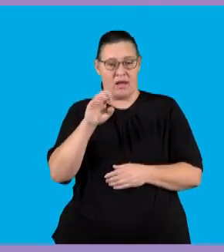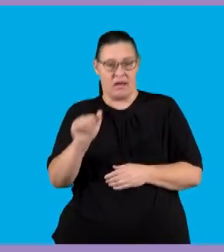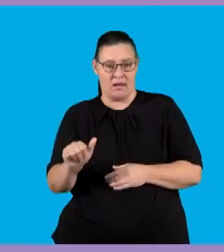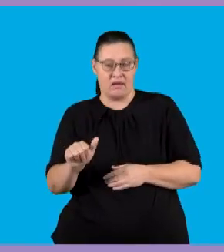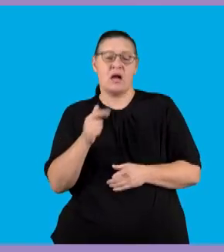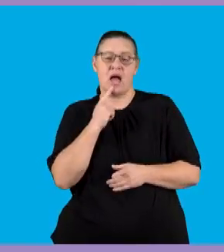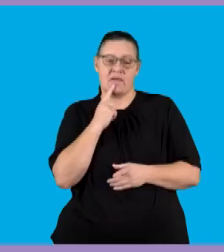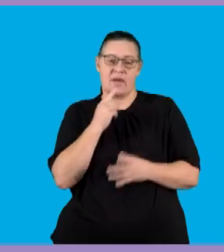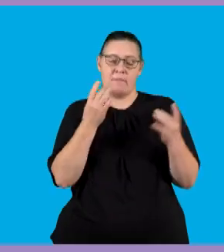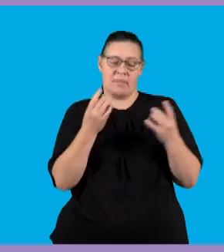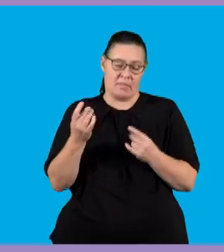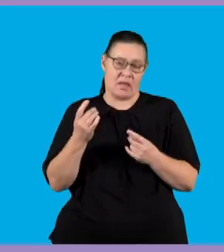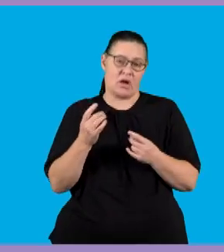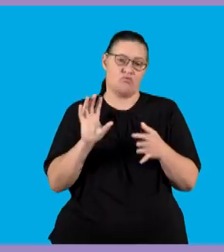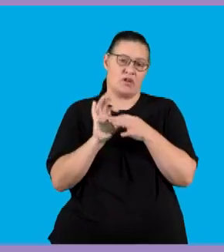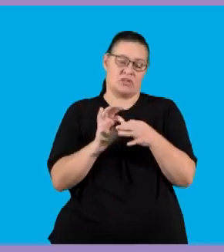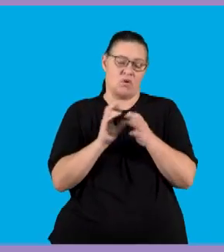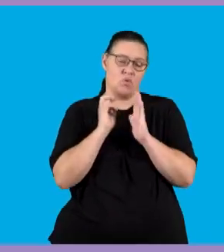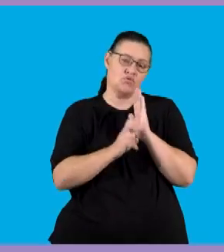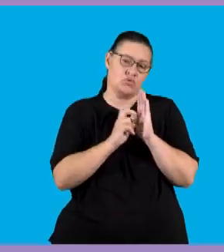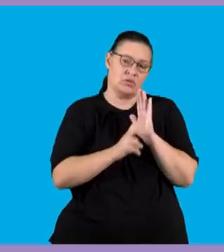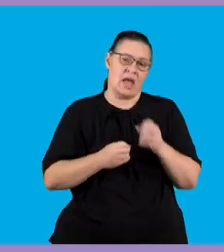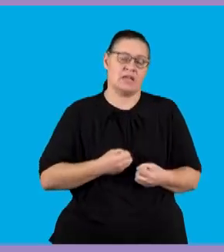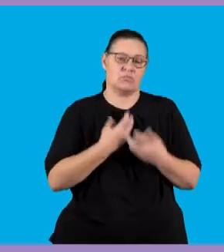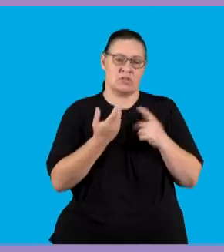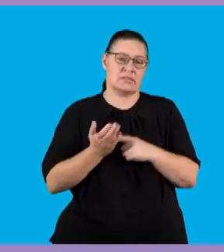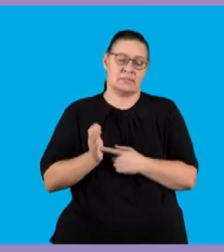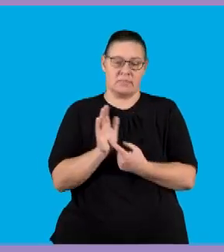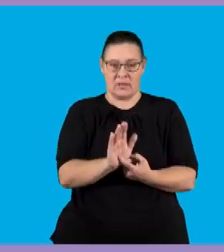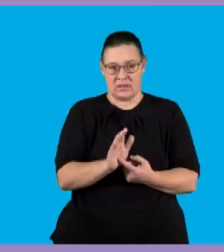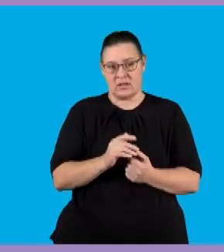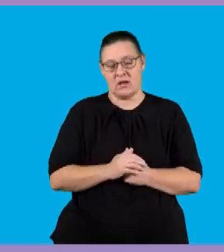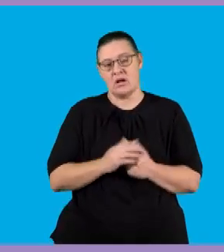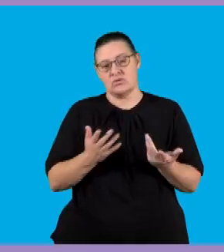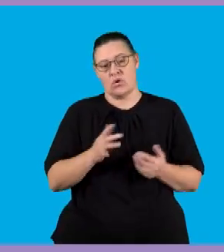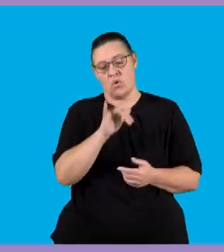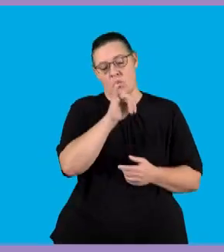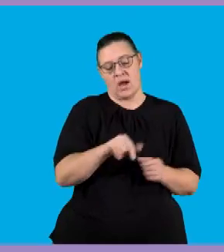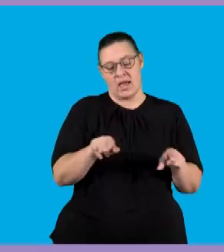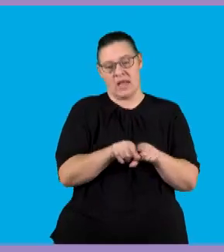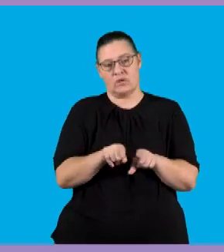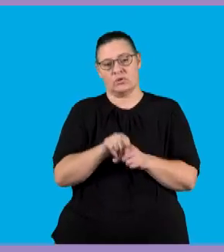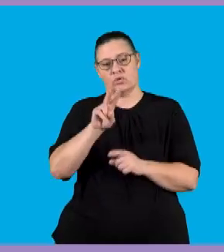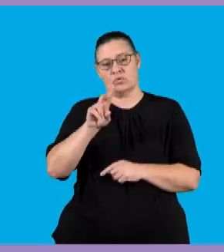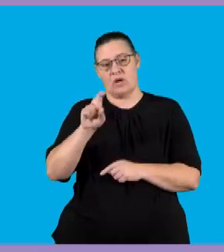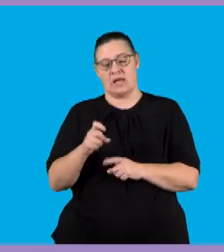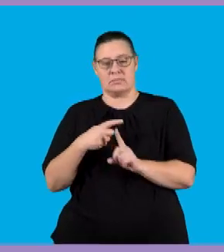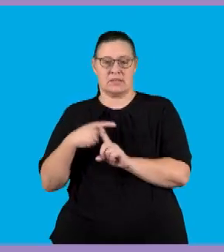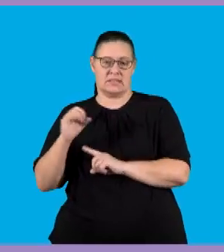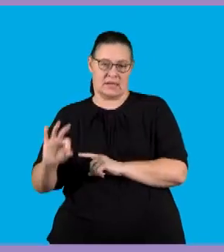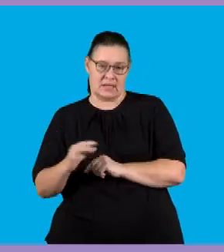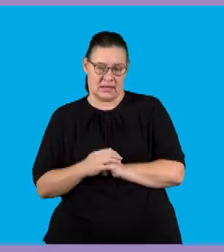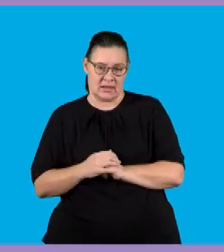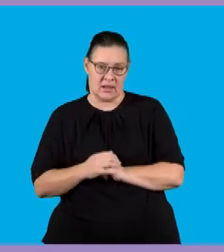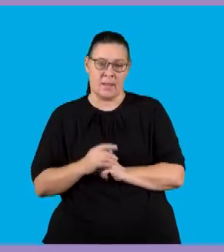a formula, which is a mathematical relationship or rule expressed in symbols. So for example, y